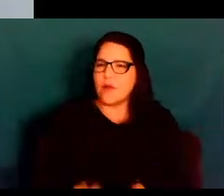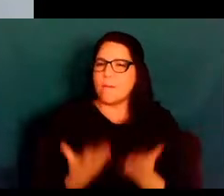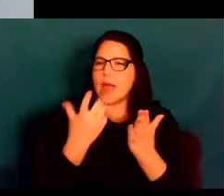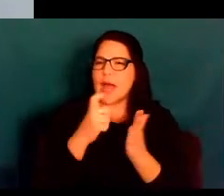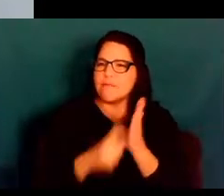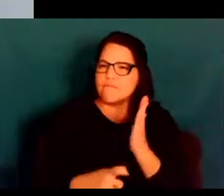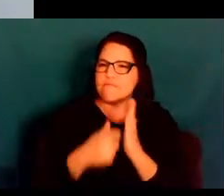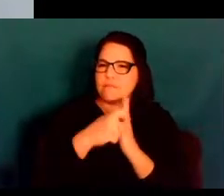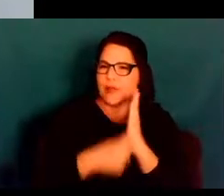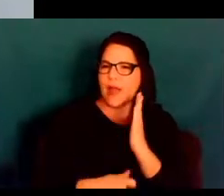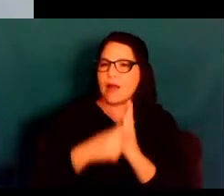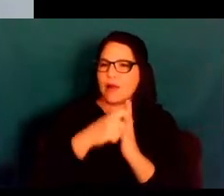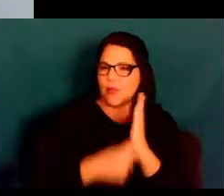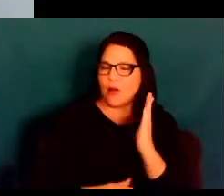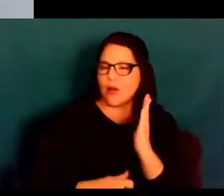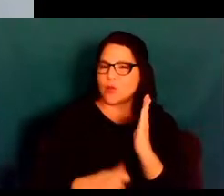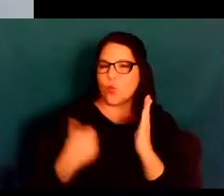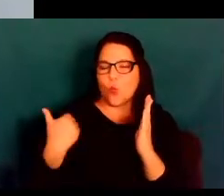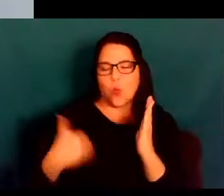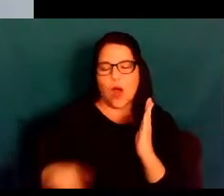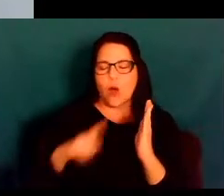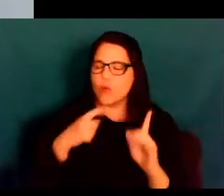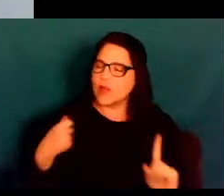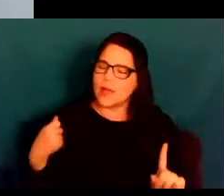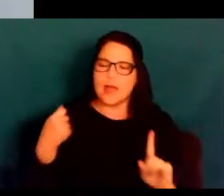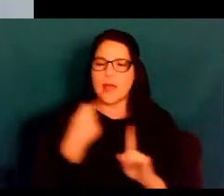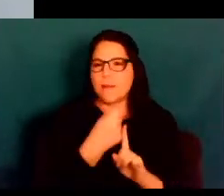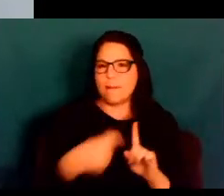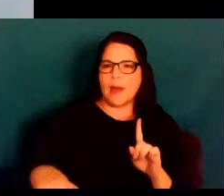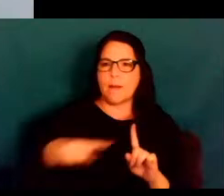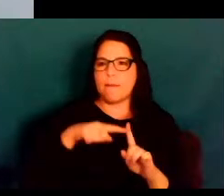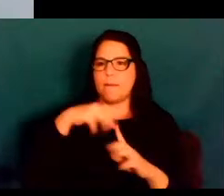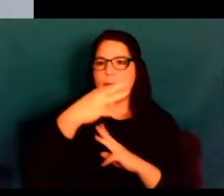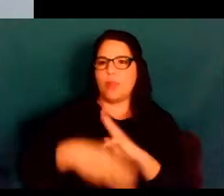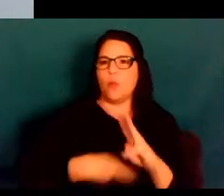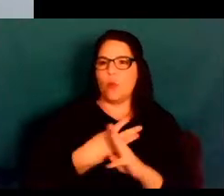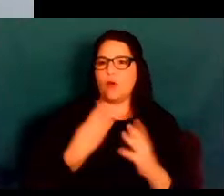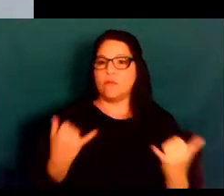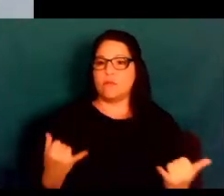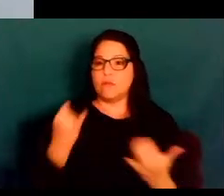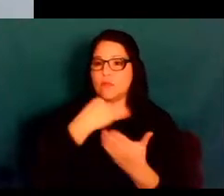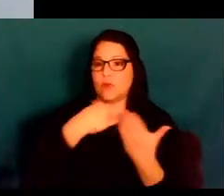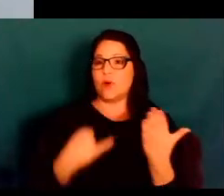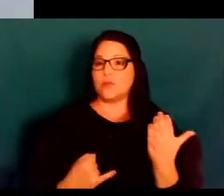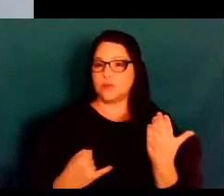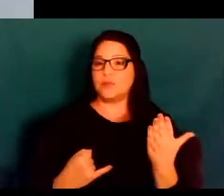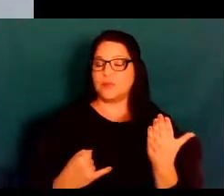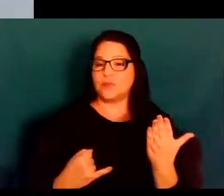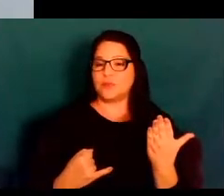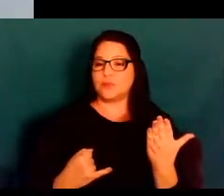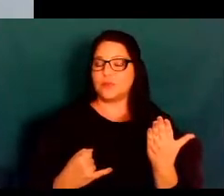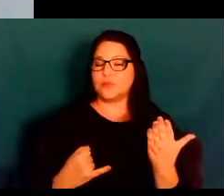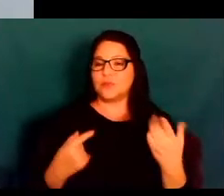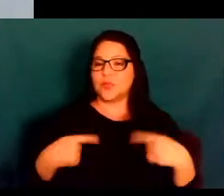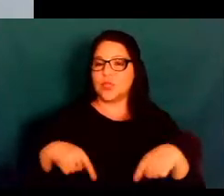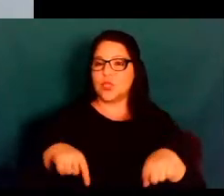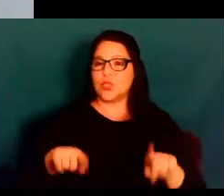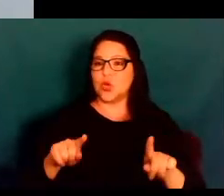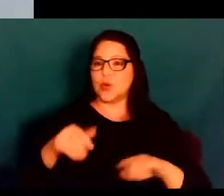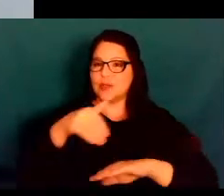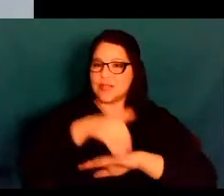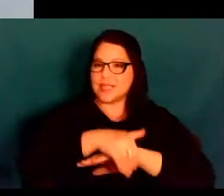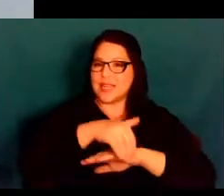exhibition catalogs, making a compelling impact on the world of contemporary art. During the course of this